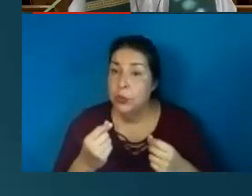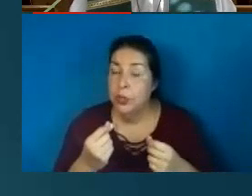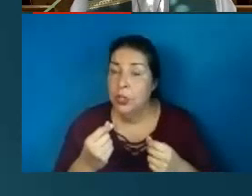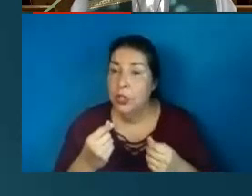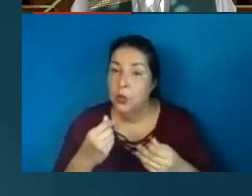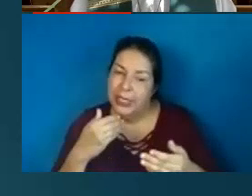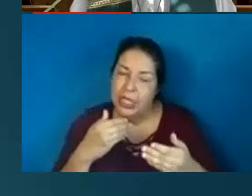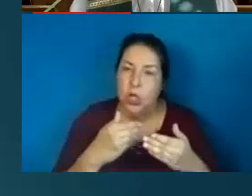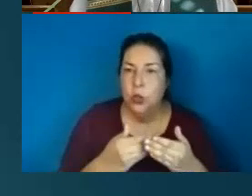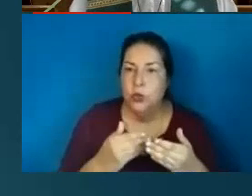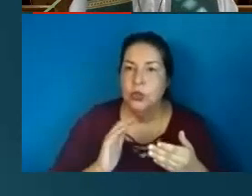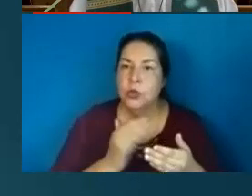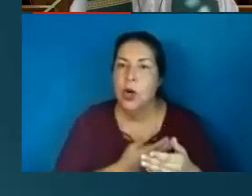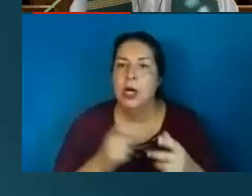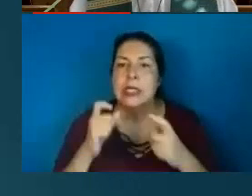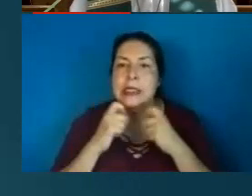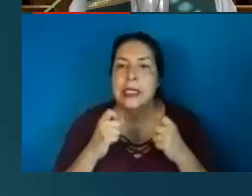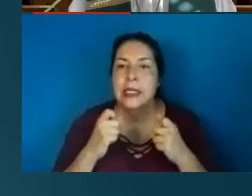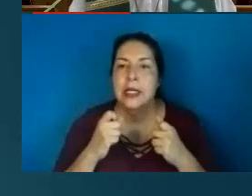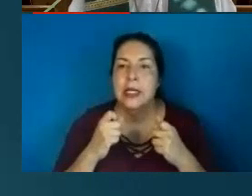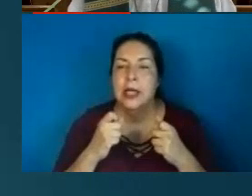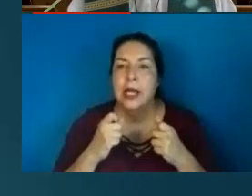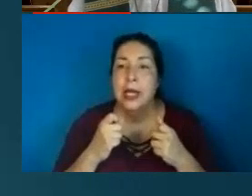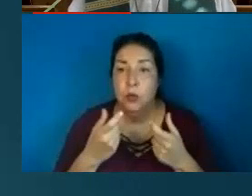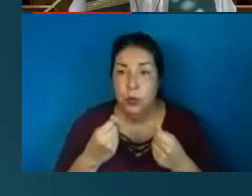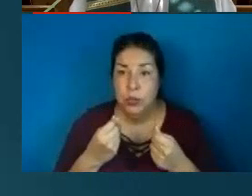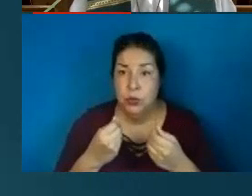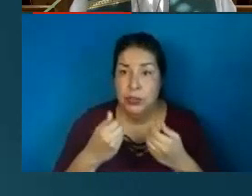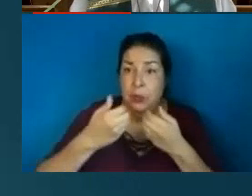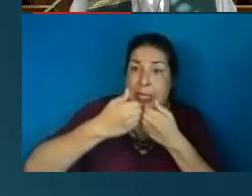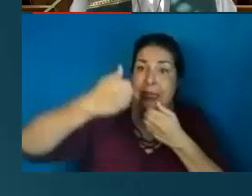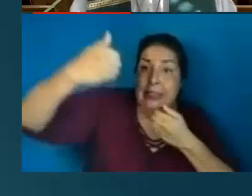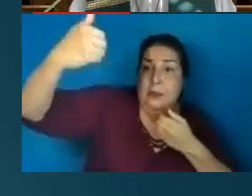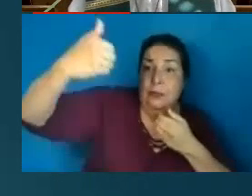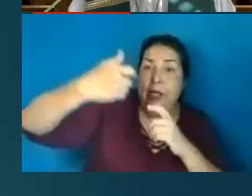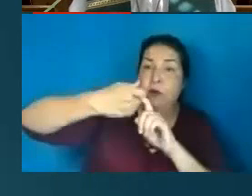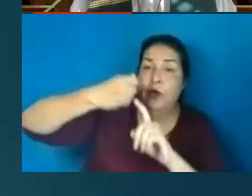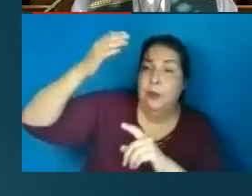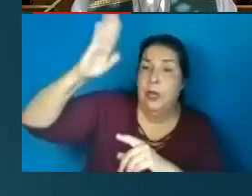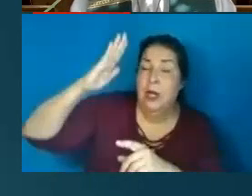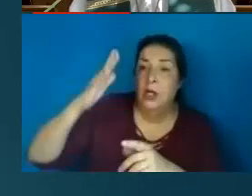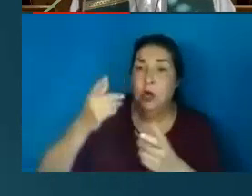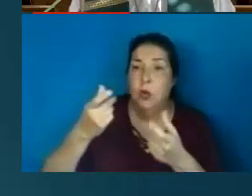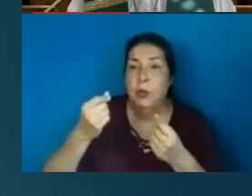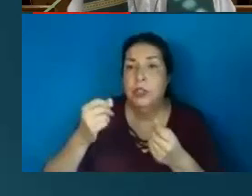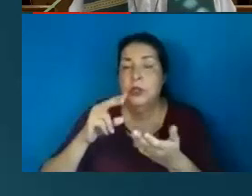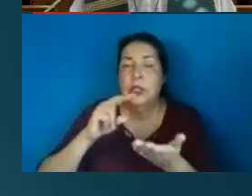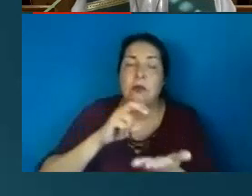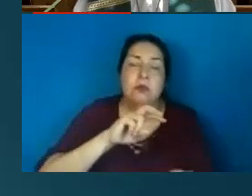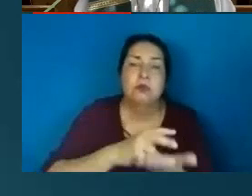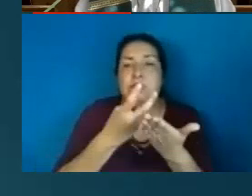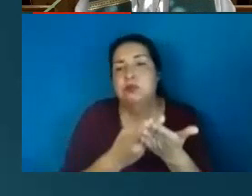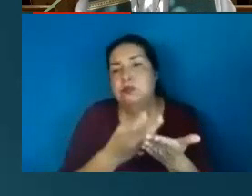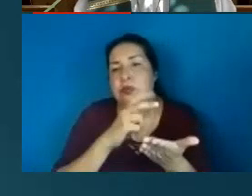them, and we turn even further away from God. We like to toss and turn and wallow in